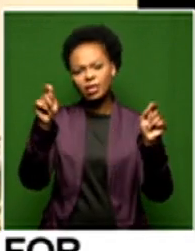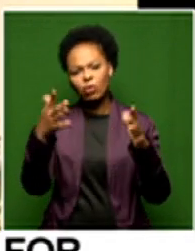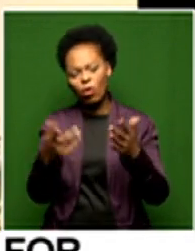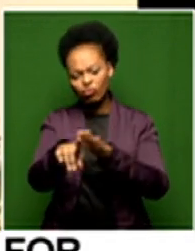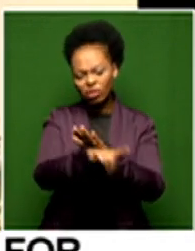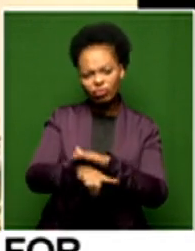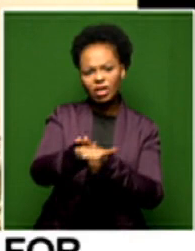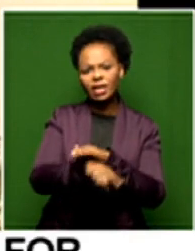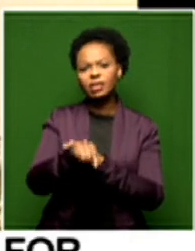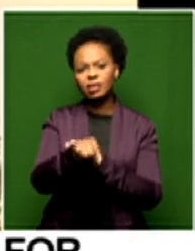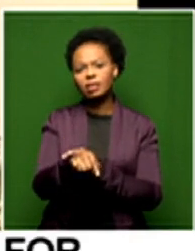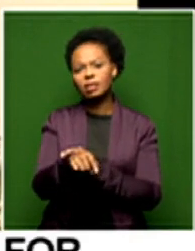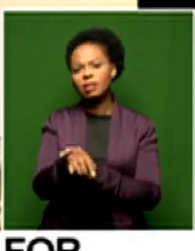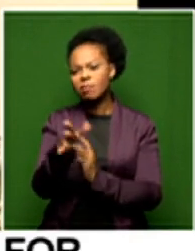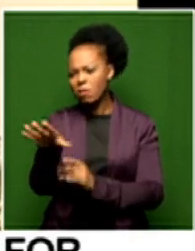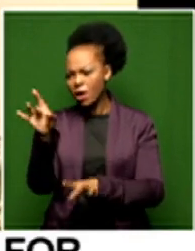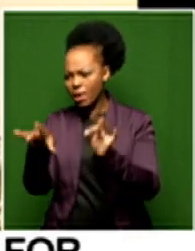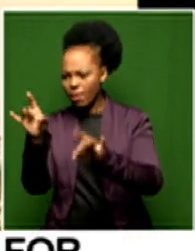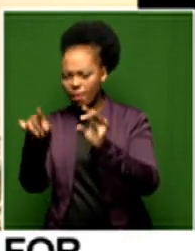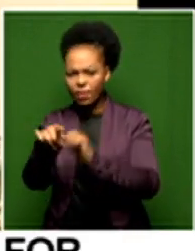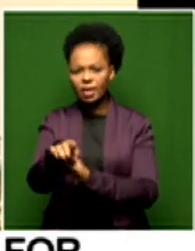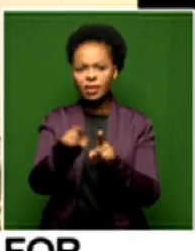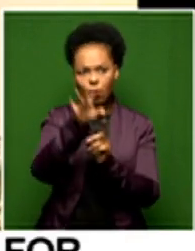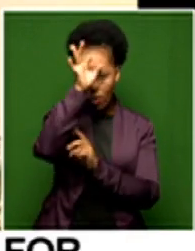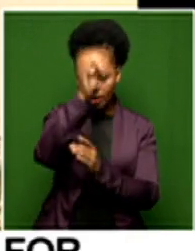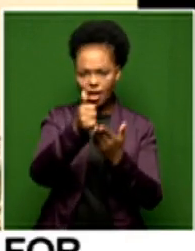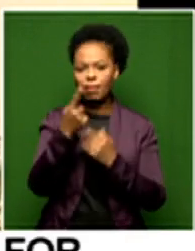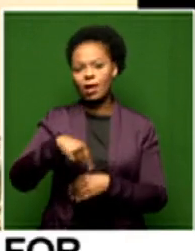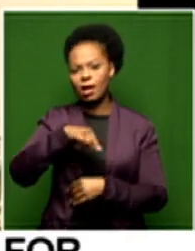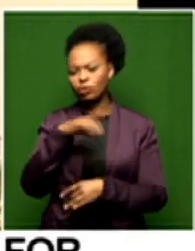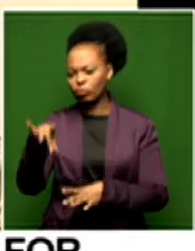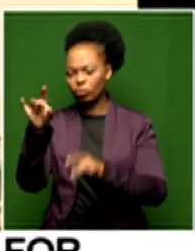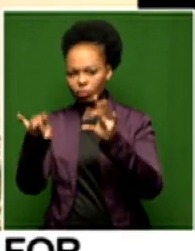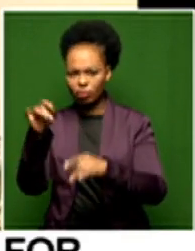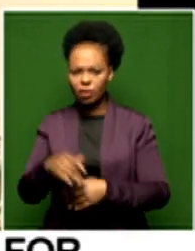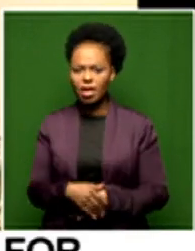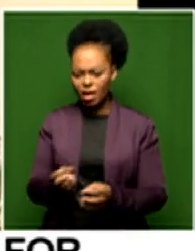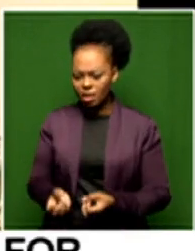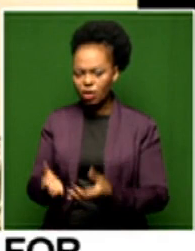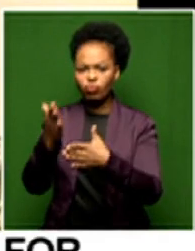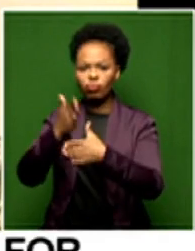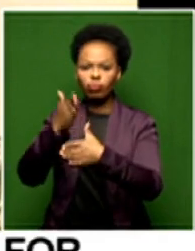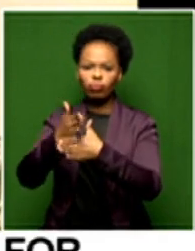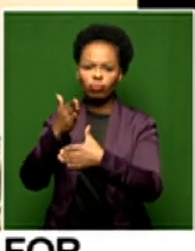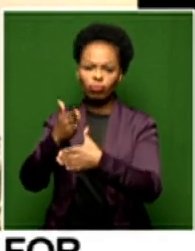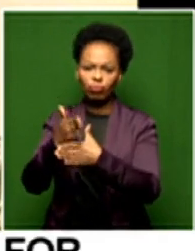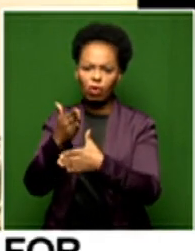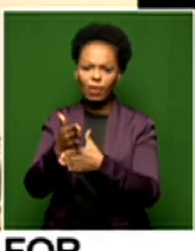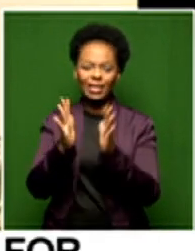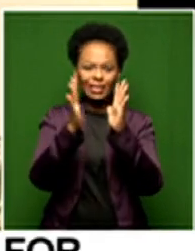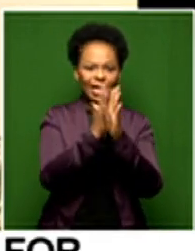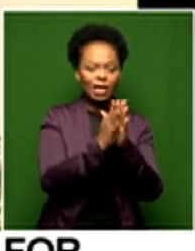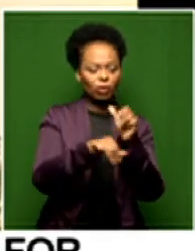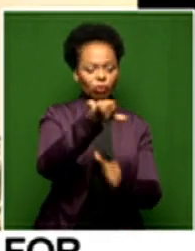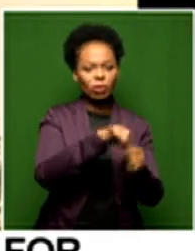or SIDS, as well as the police. And we employ them in one of our 10 social